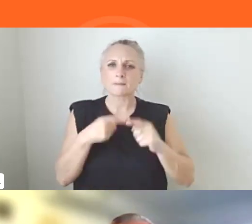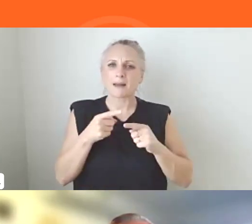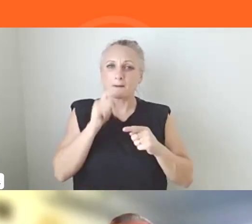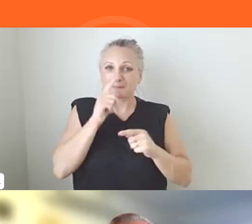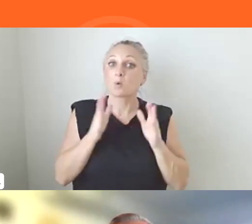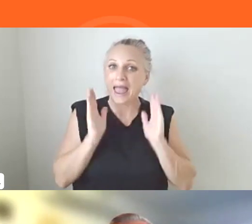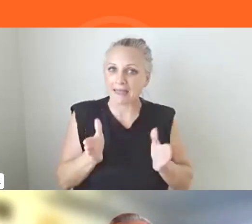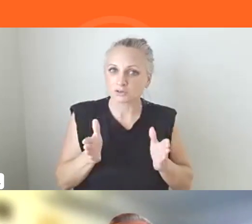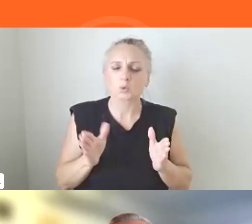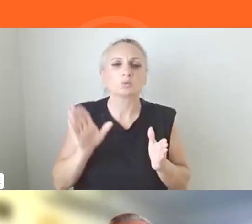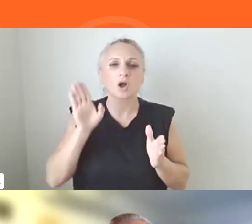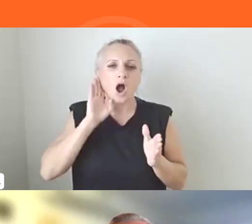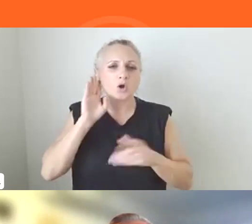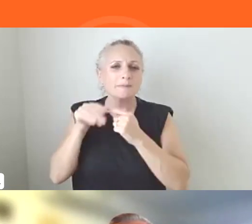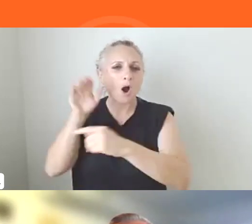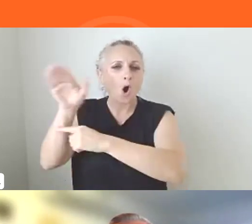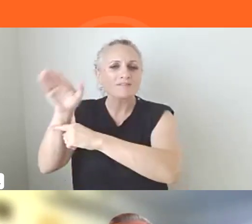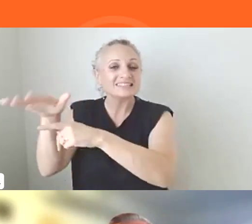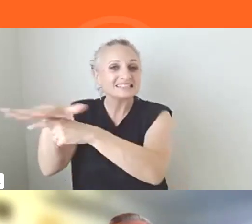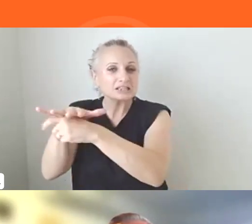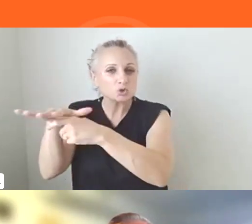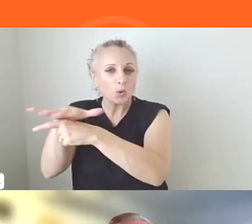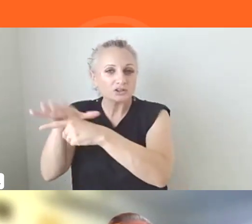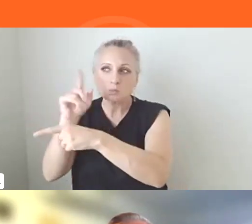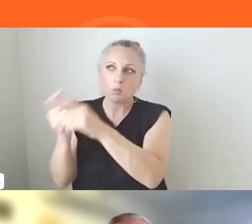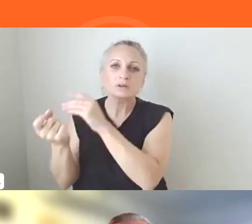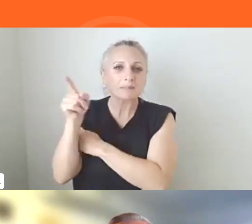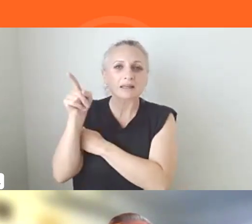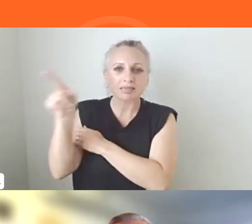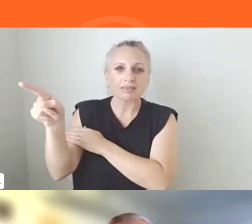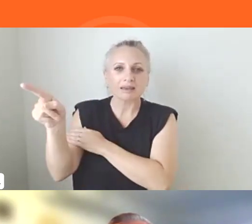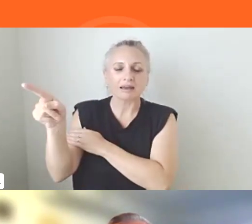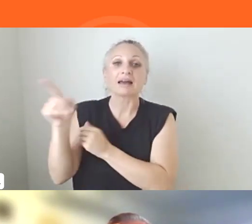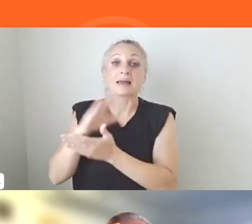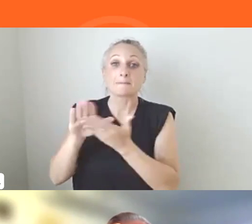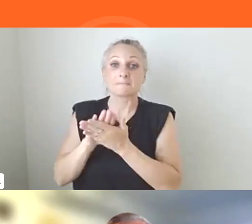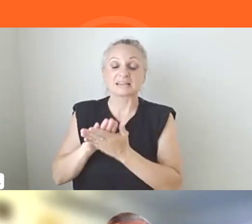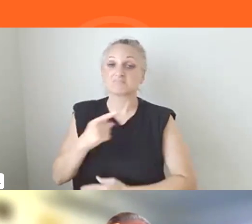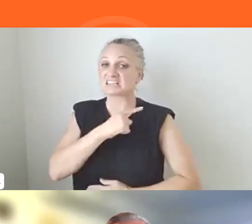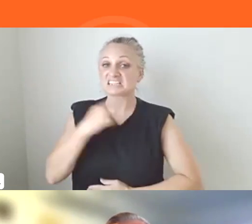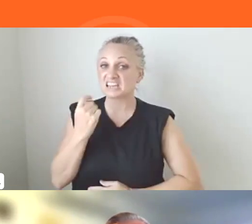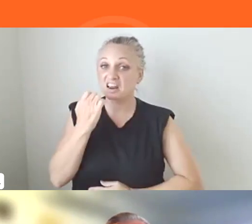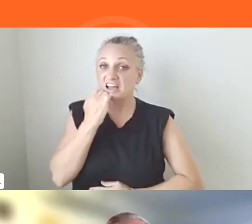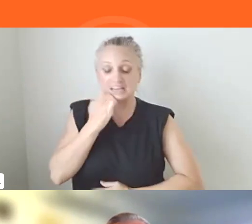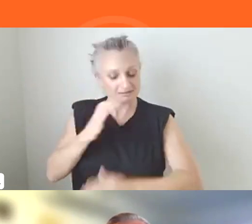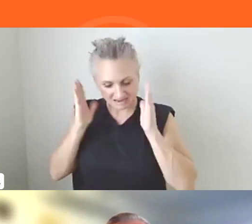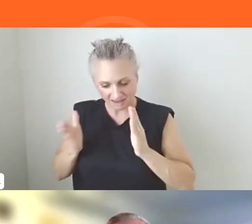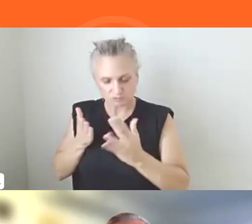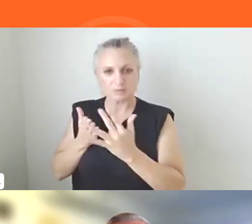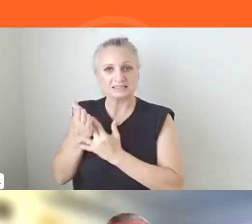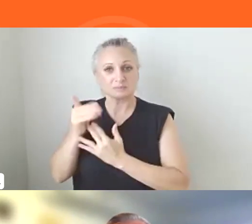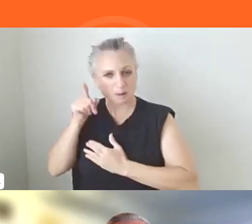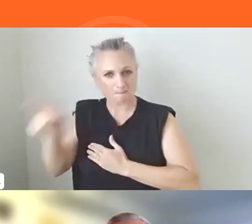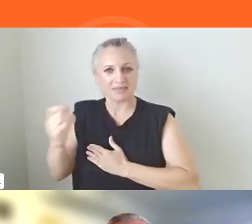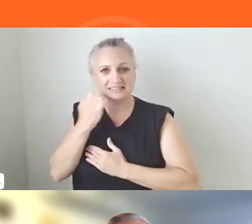Hennepin County to underpin their strategy. A deadline date for making things accessible. But the problem is you need